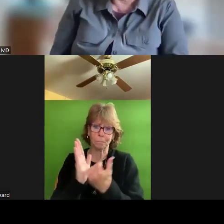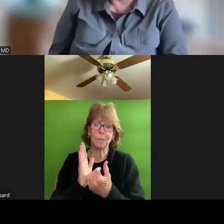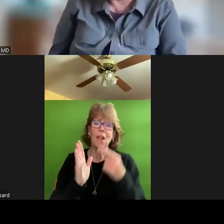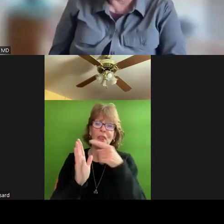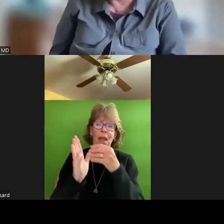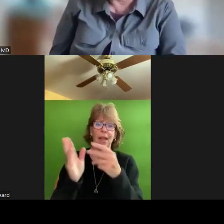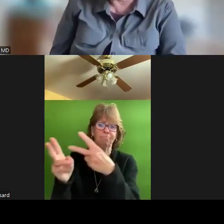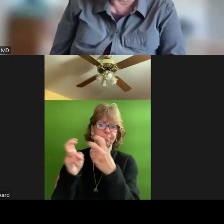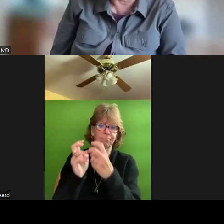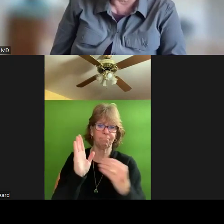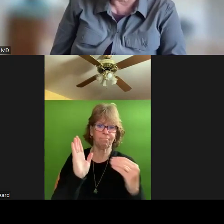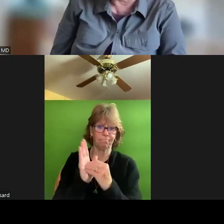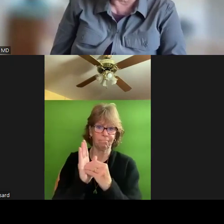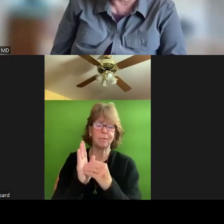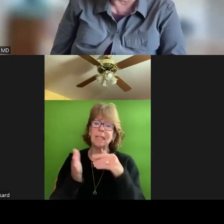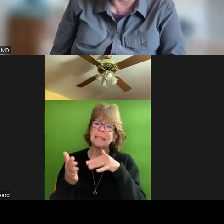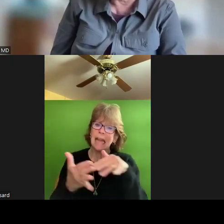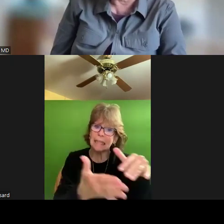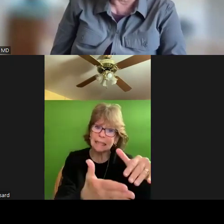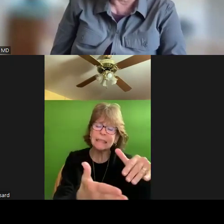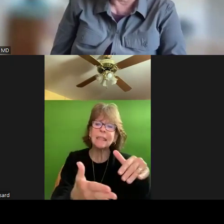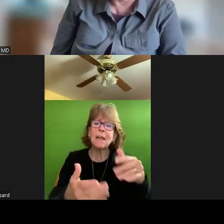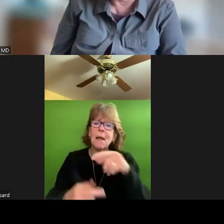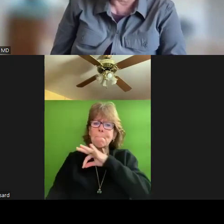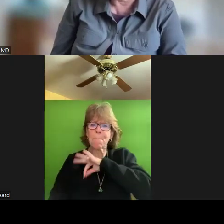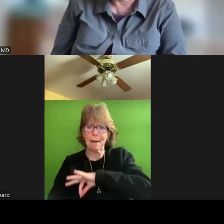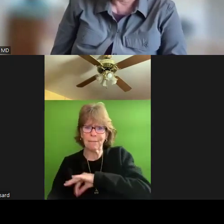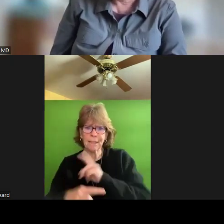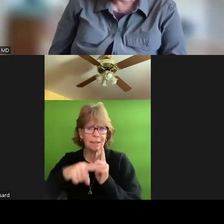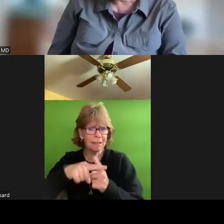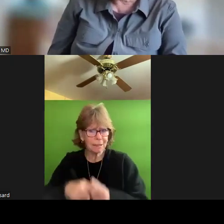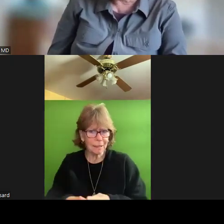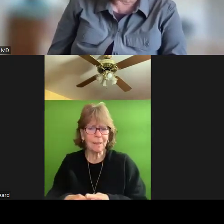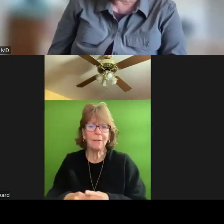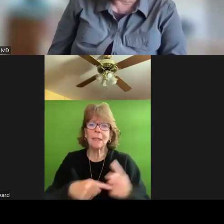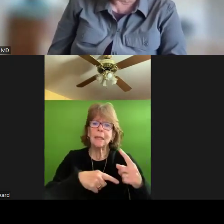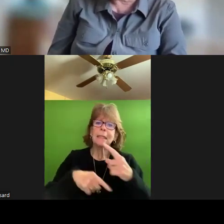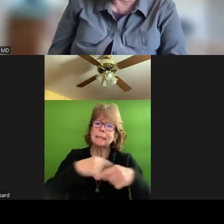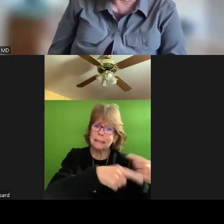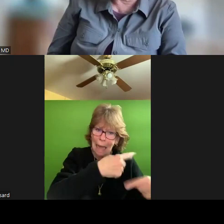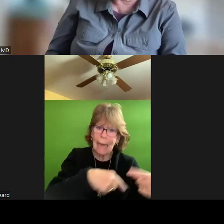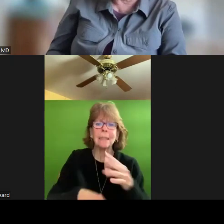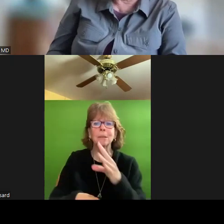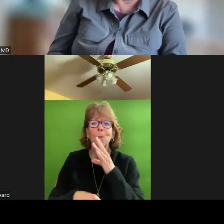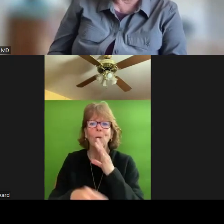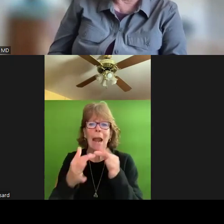that reviews the health benefits of signed and spoken language bilingualism. And as I mentioned, it's very specific in its message